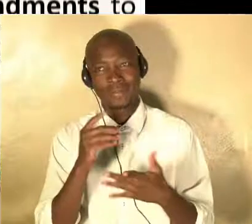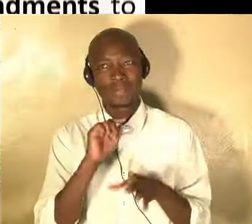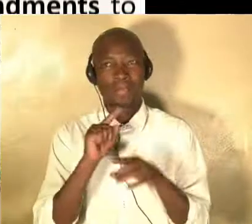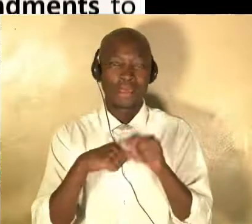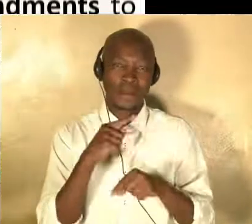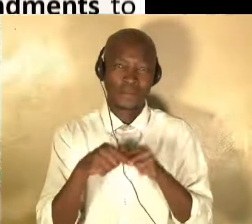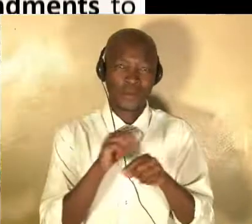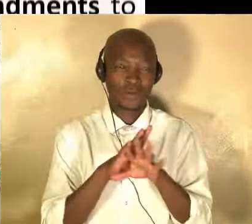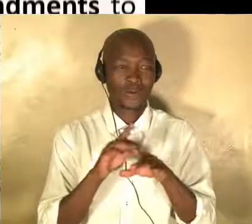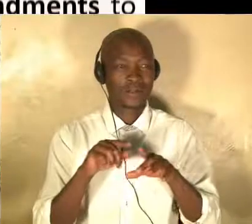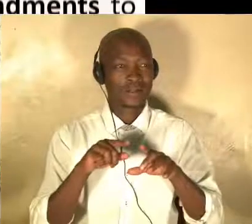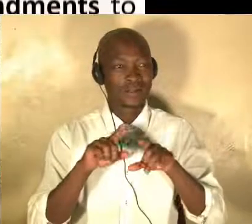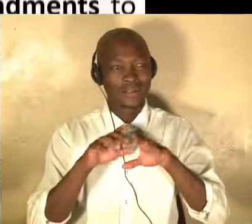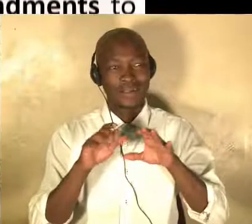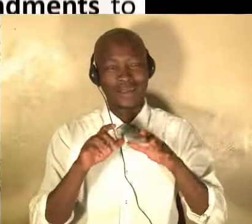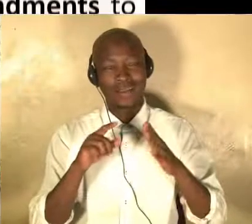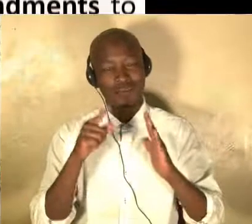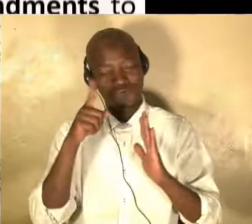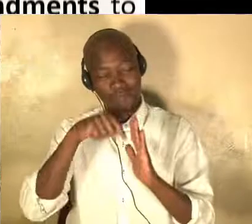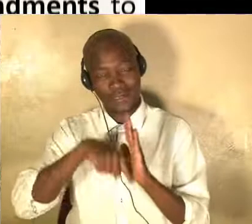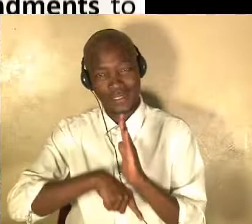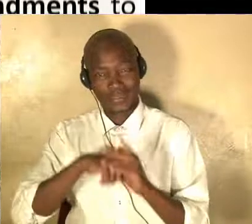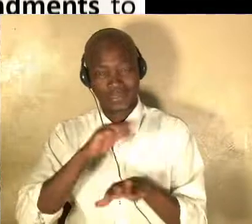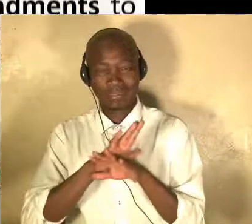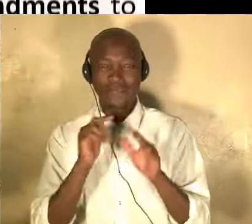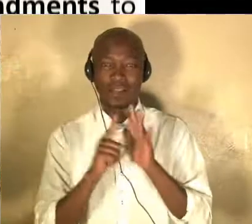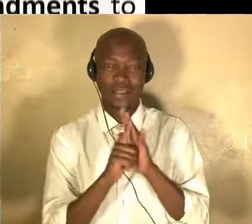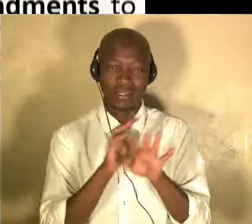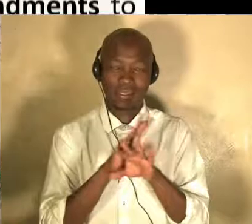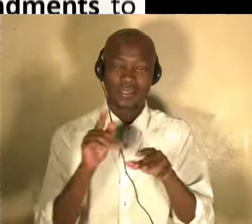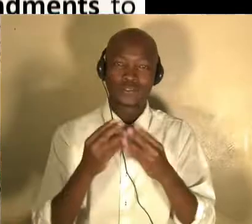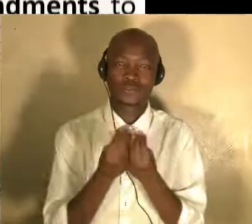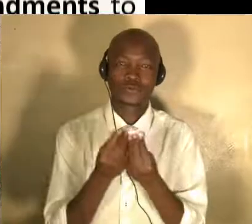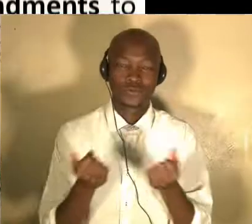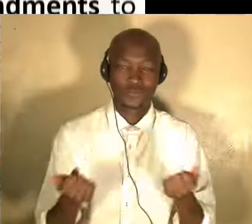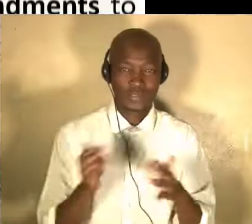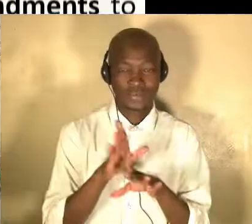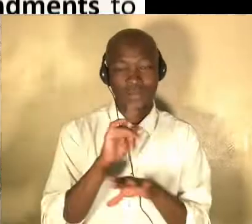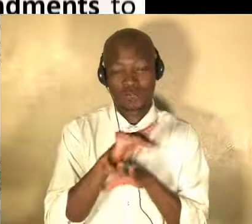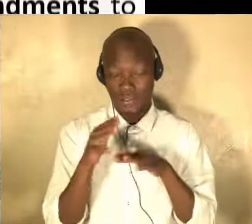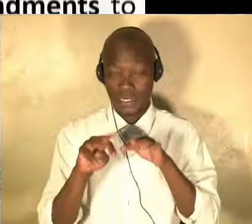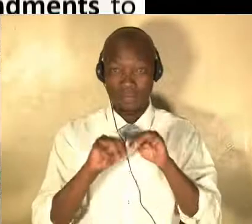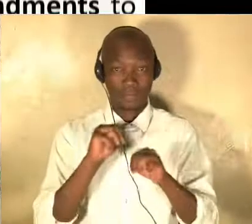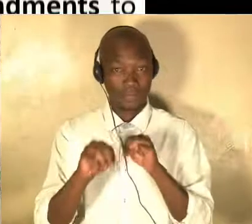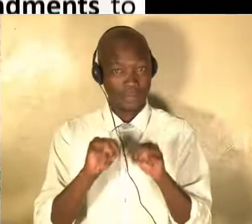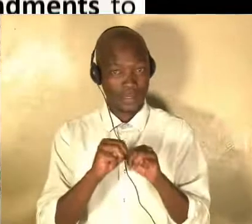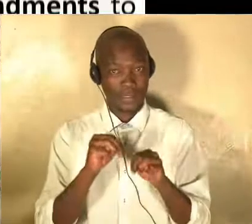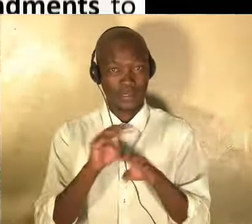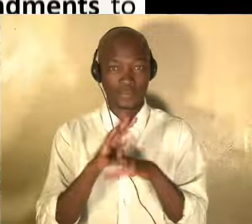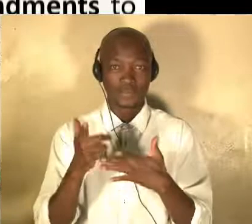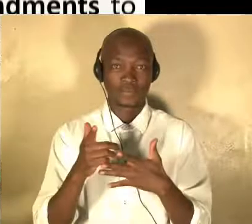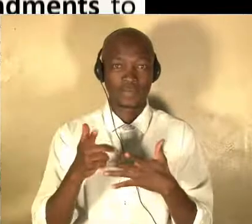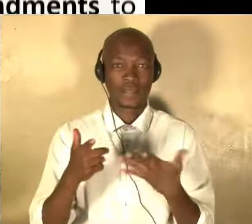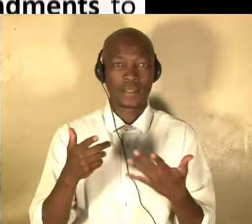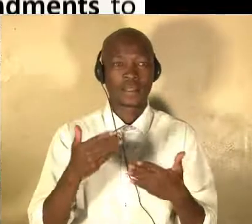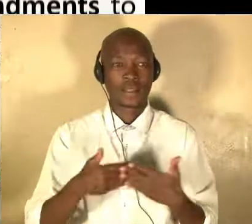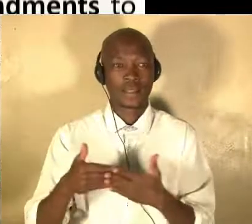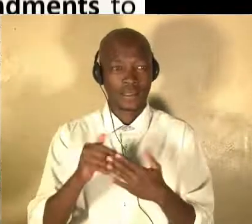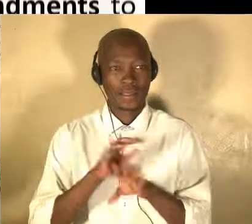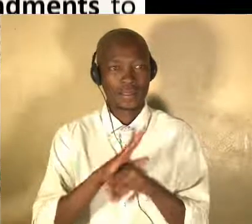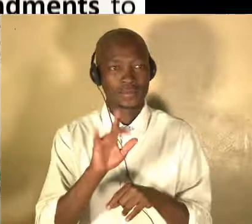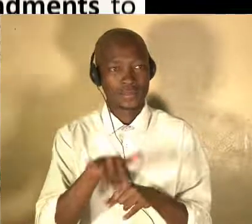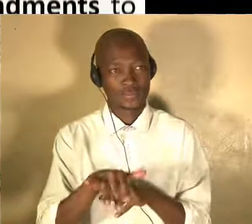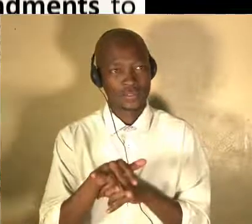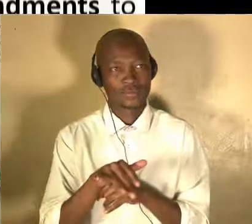of the comprehensive legal solution so that we can be able to manage the foster care services before the North Gauteng High